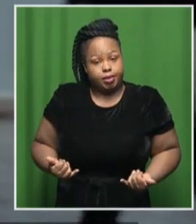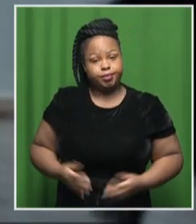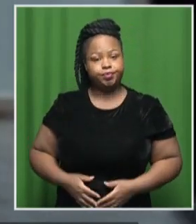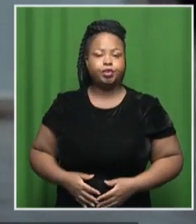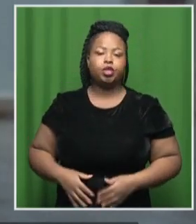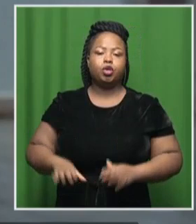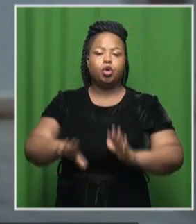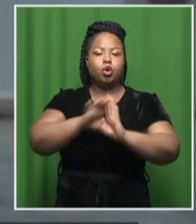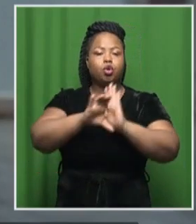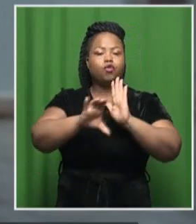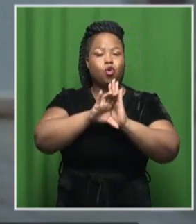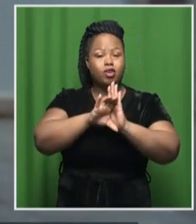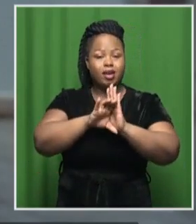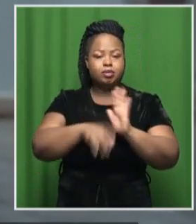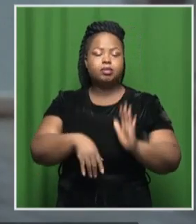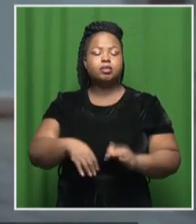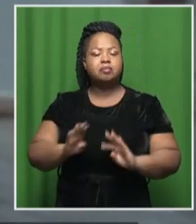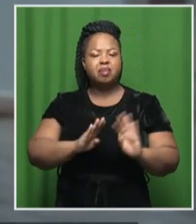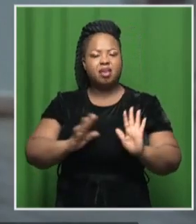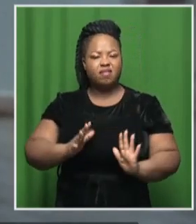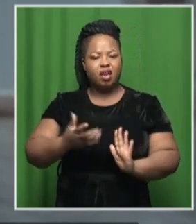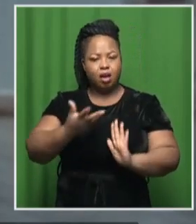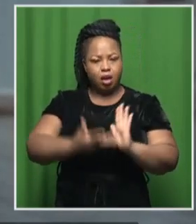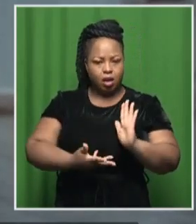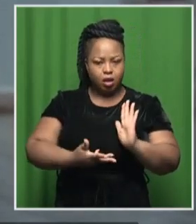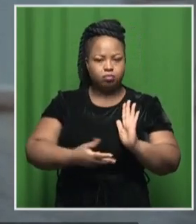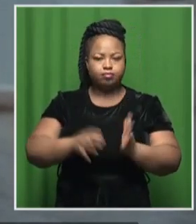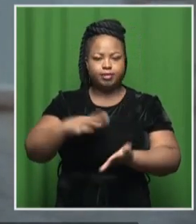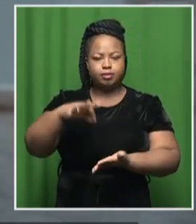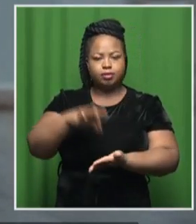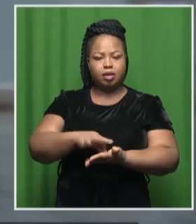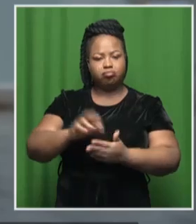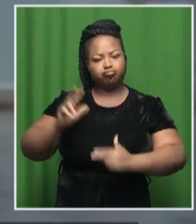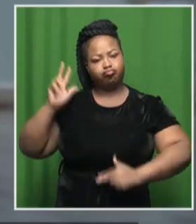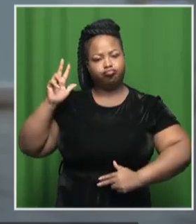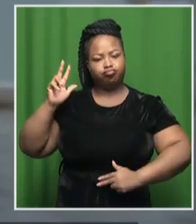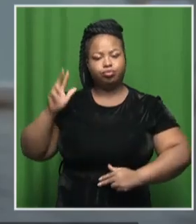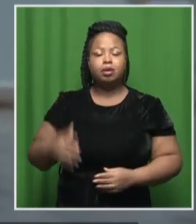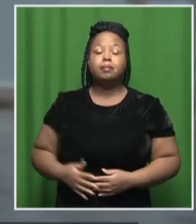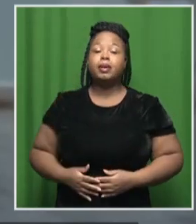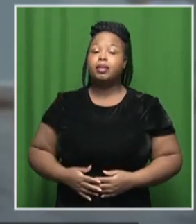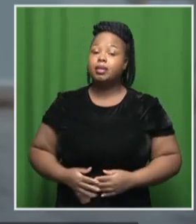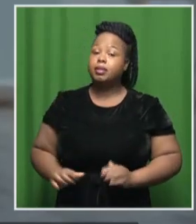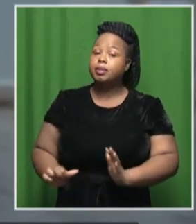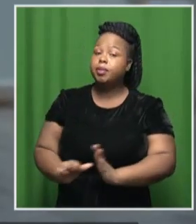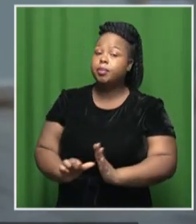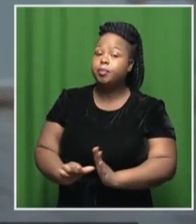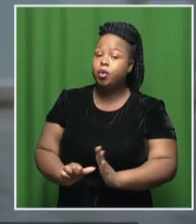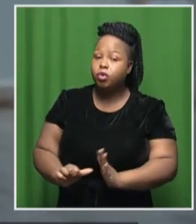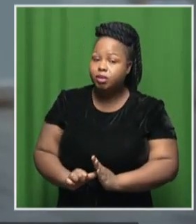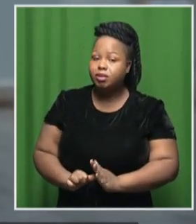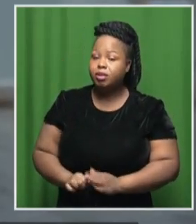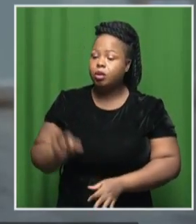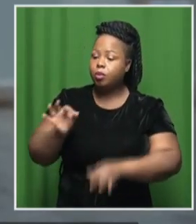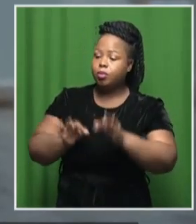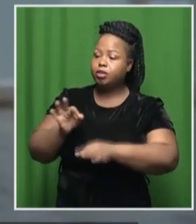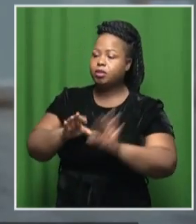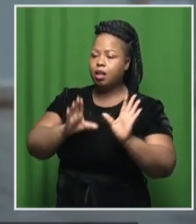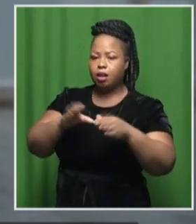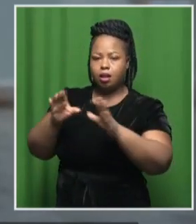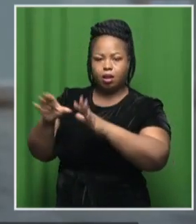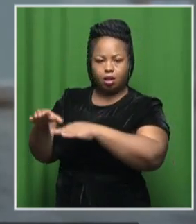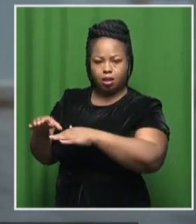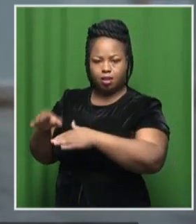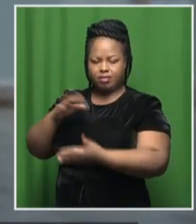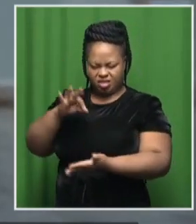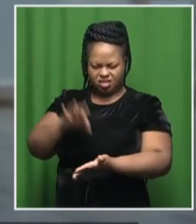Code of Conduct, and it's a very important day for these political parties to sign their commitment to ensuring that the